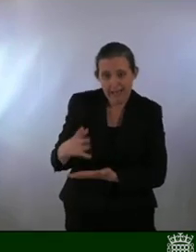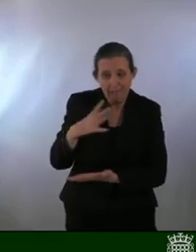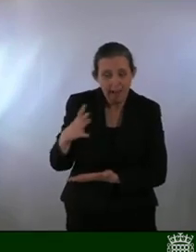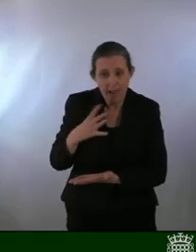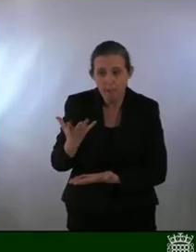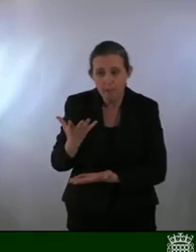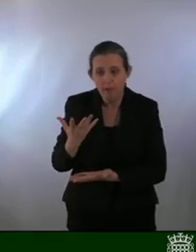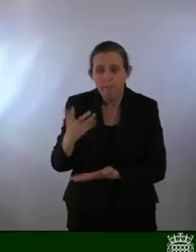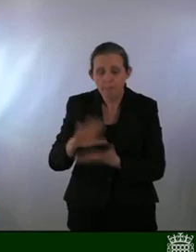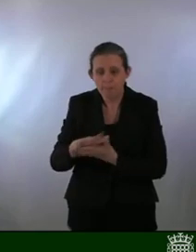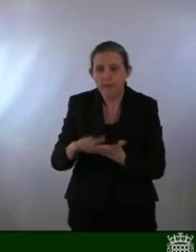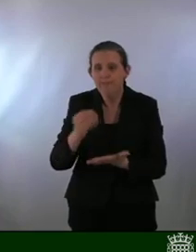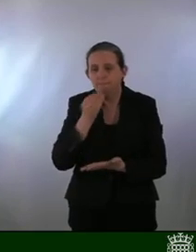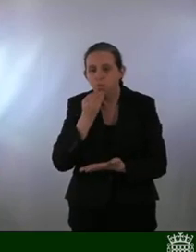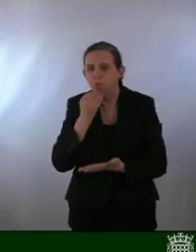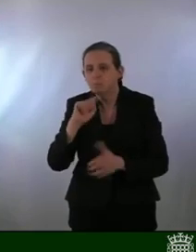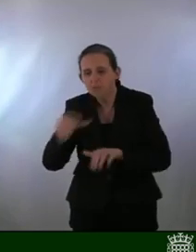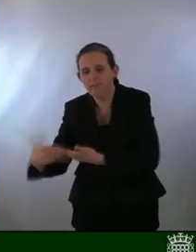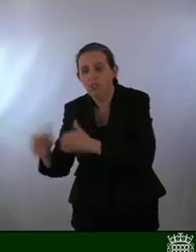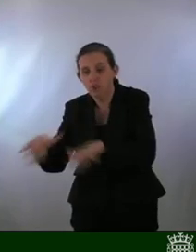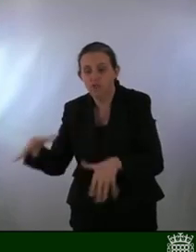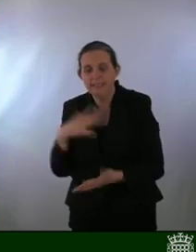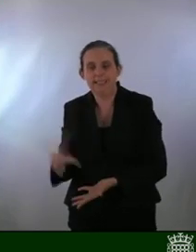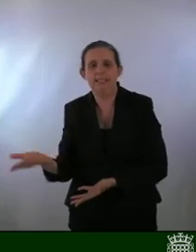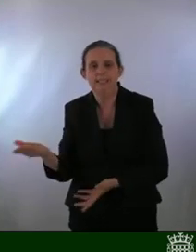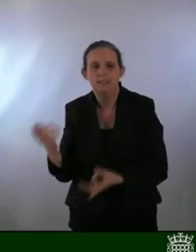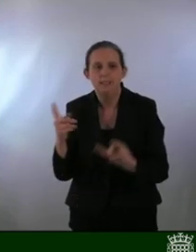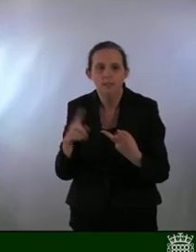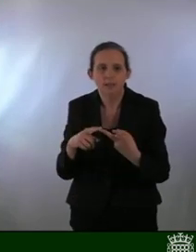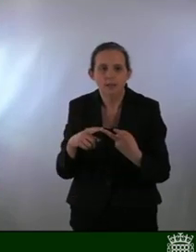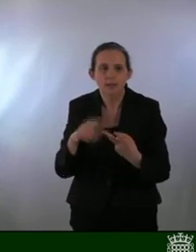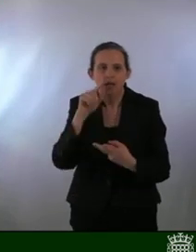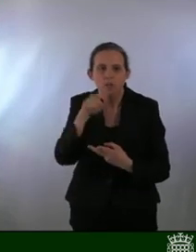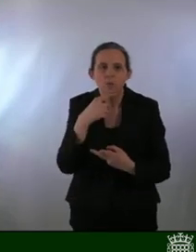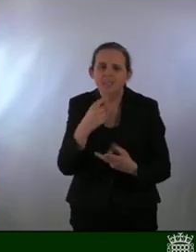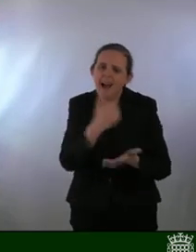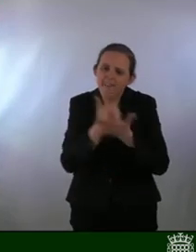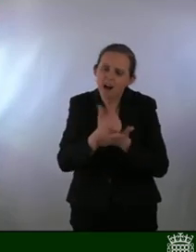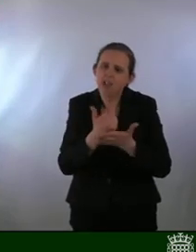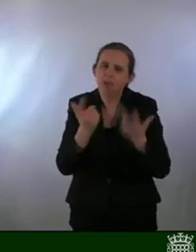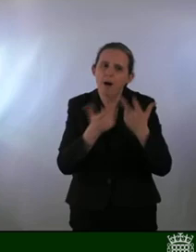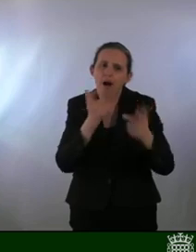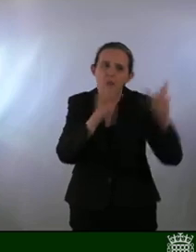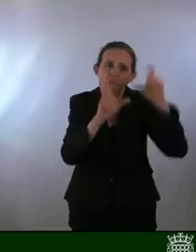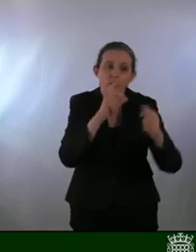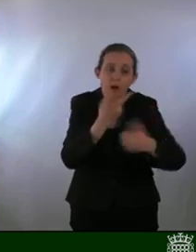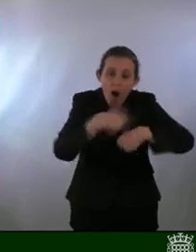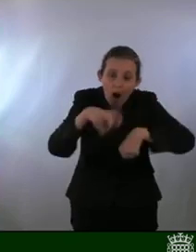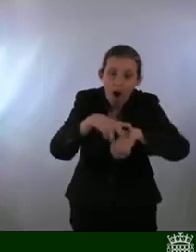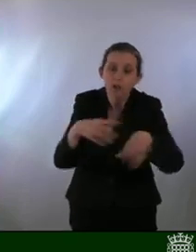provided to those children in most need? Also, the fact that you did say you took advice from other countries, Ireland closed their schools.